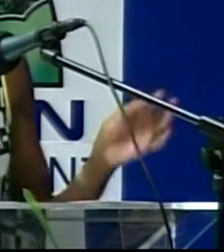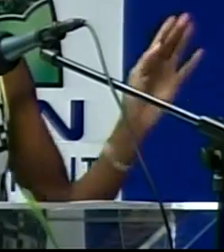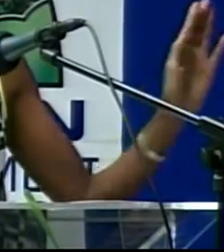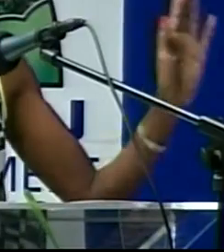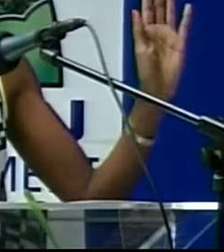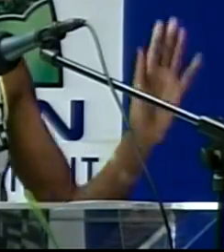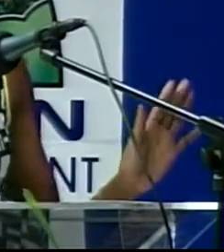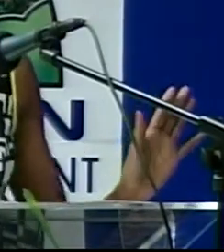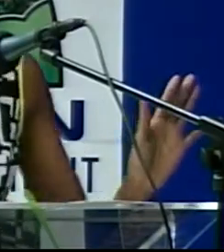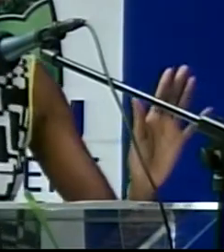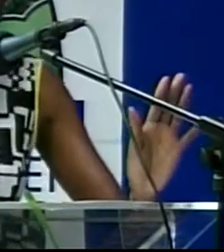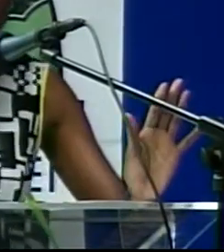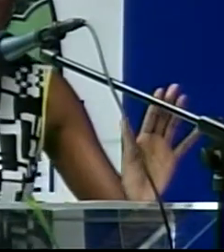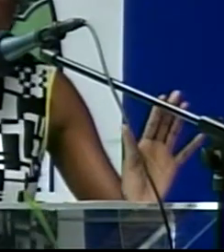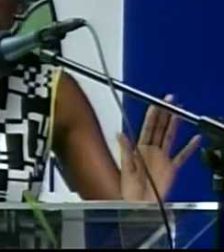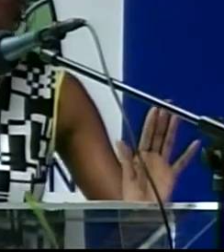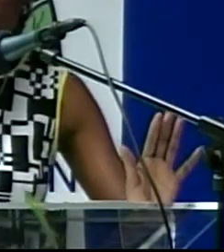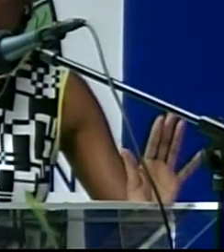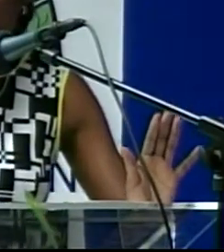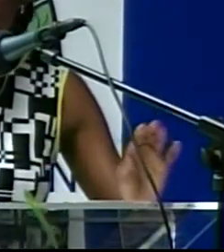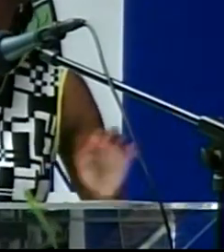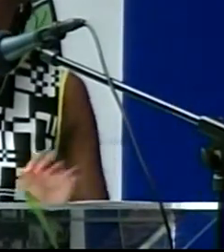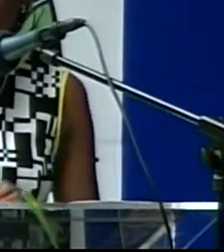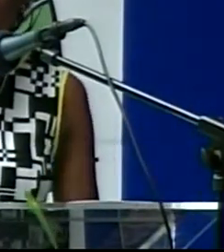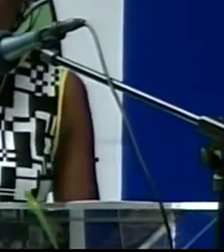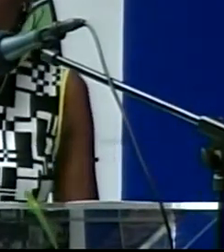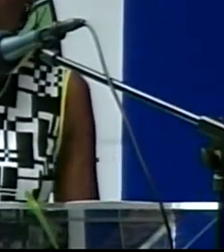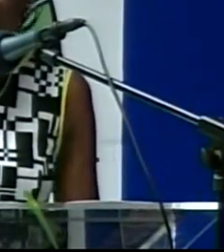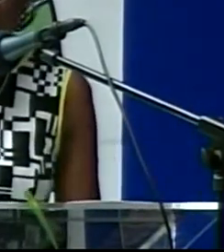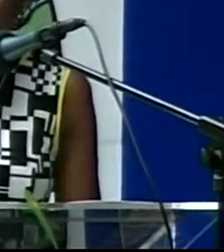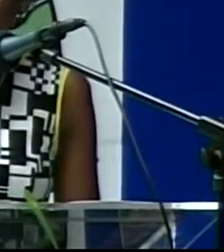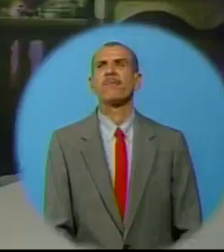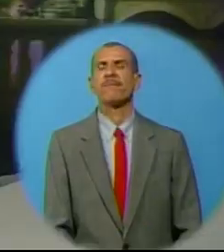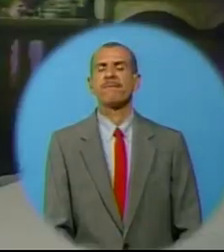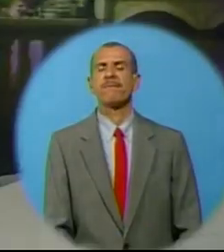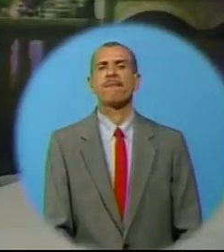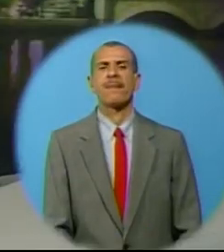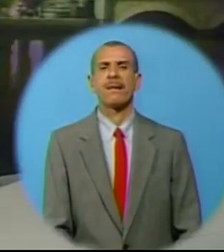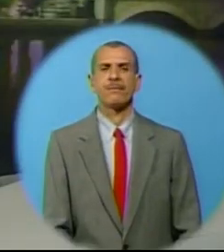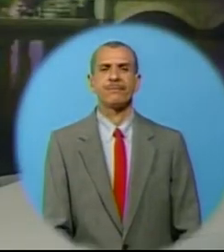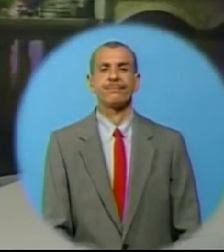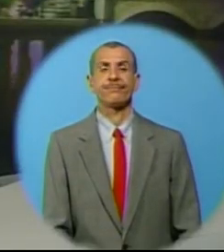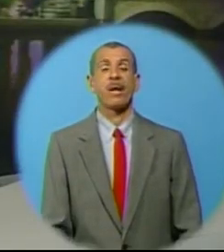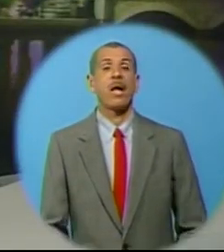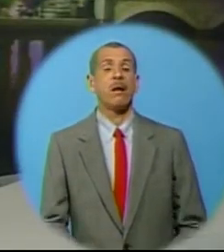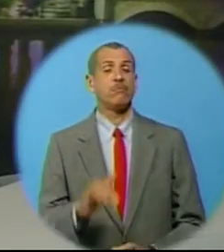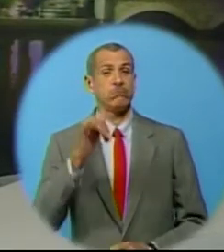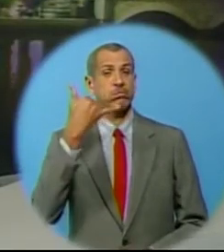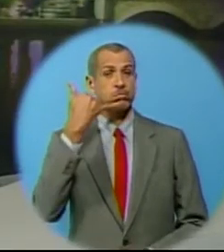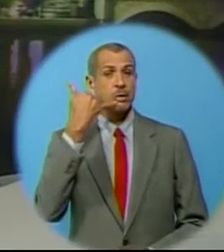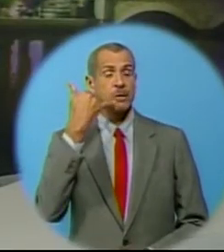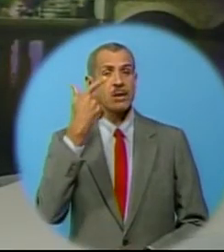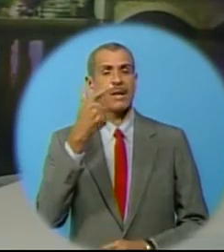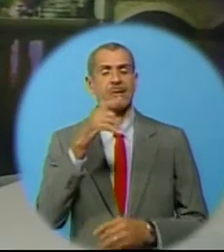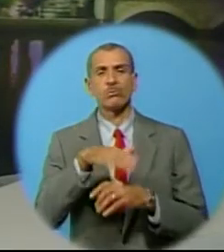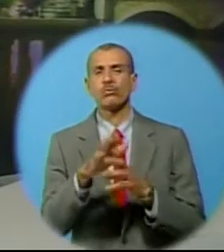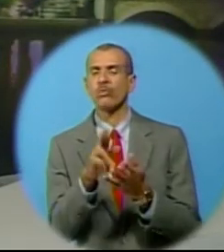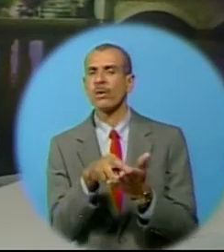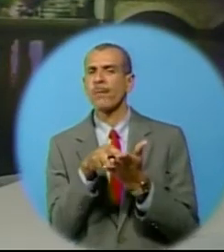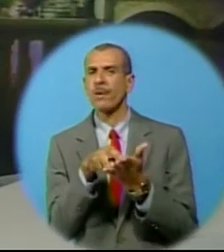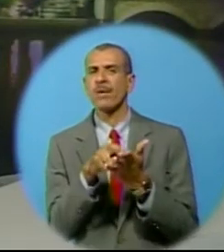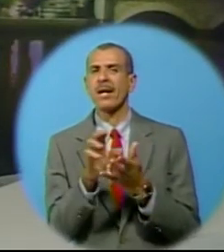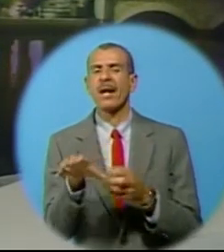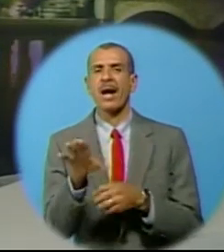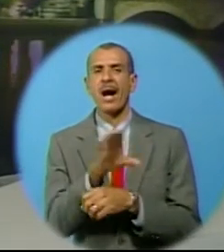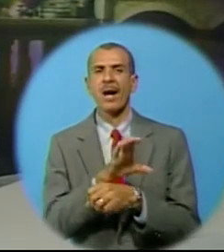This, when it becomes a feature of your center, is not helpful and it's not healthy. Calls continue to be made for Caribbean governments to